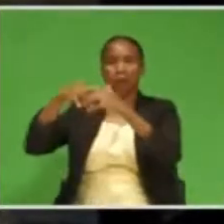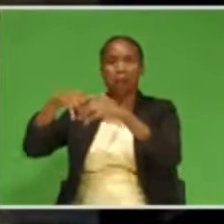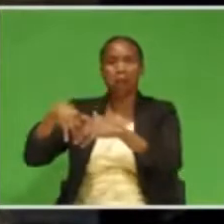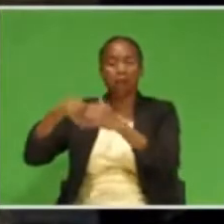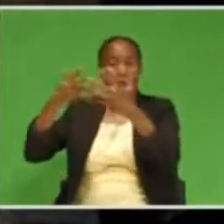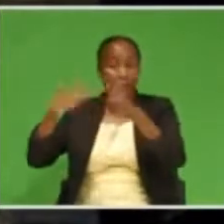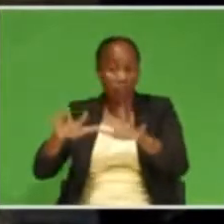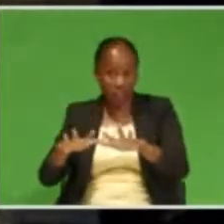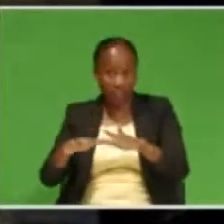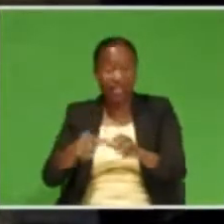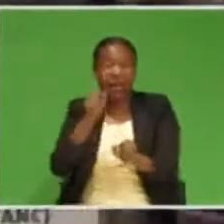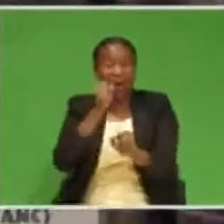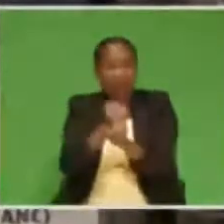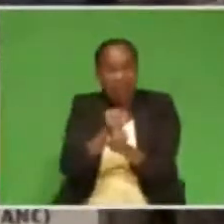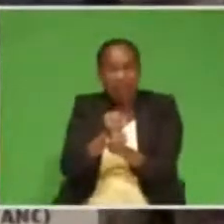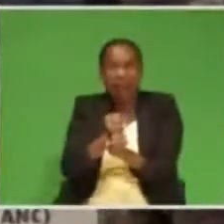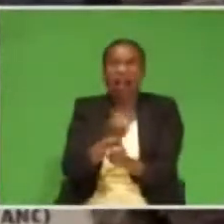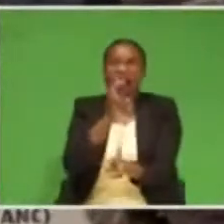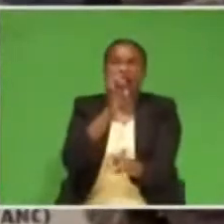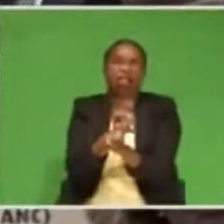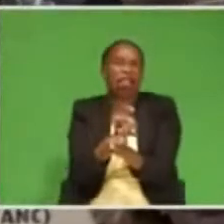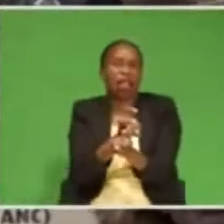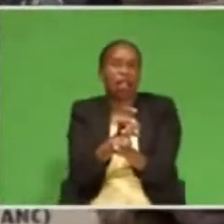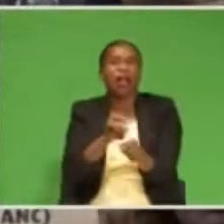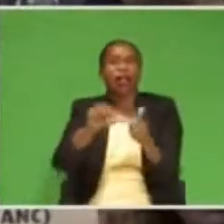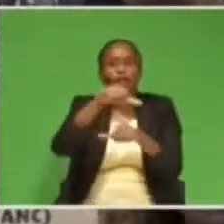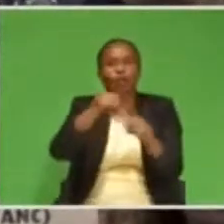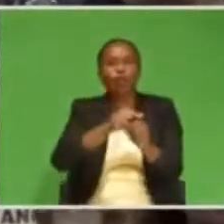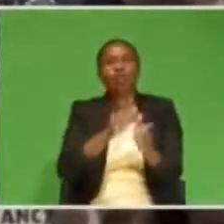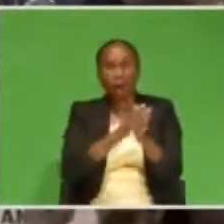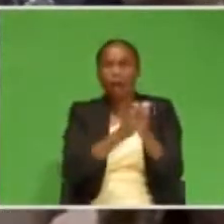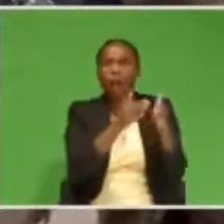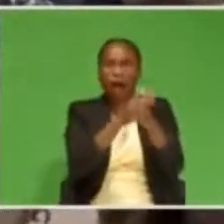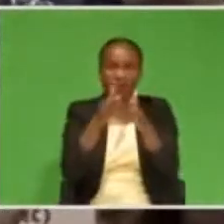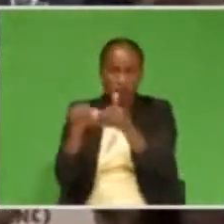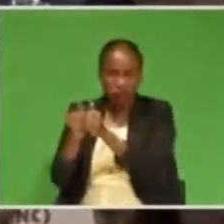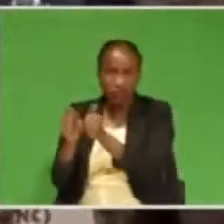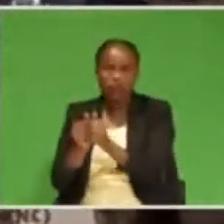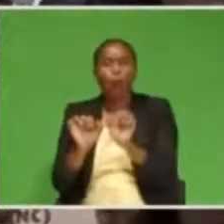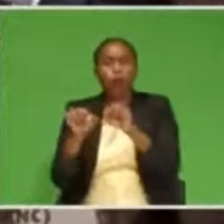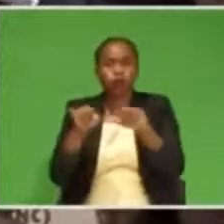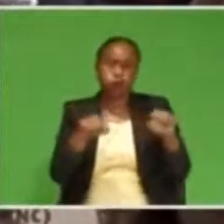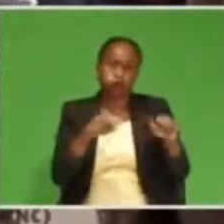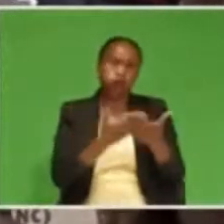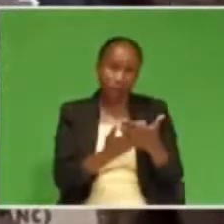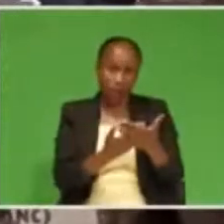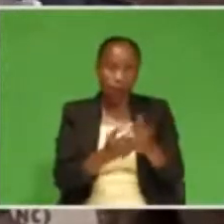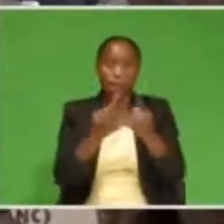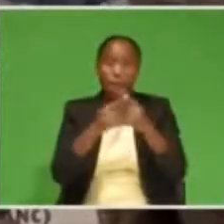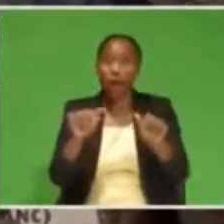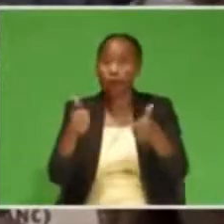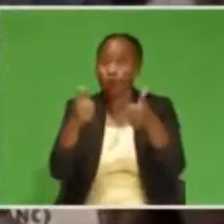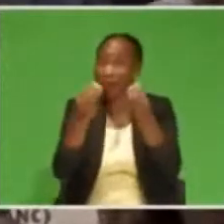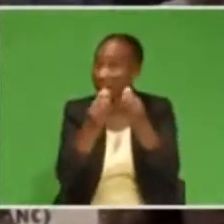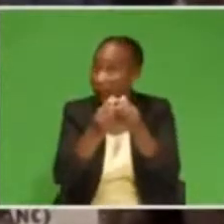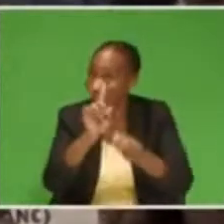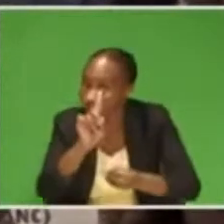it difficult for social partners to forge a consensus. But the good thing is,